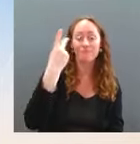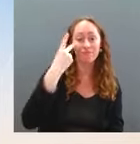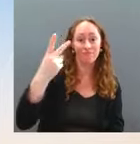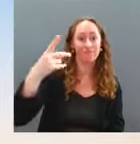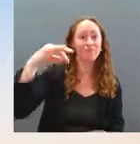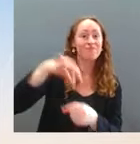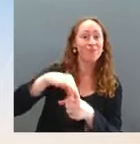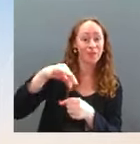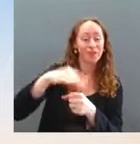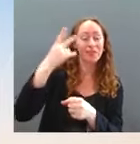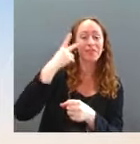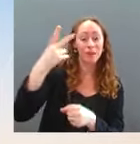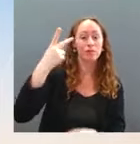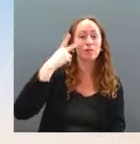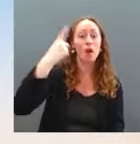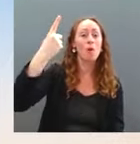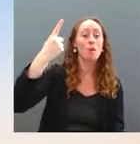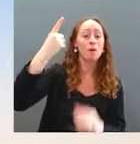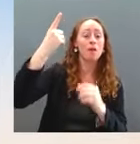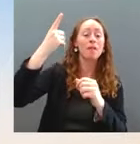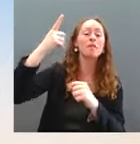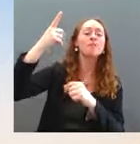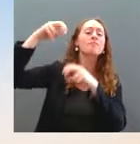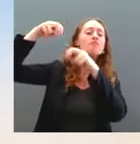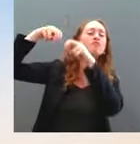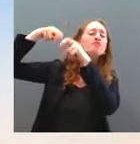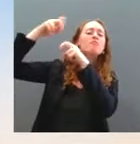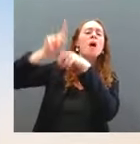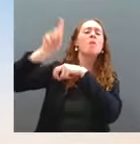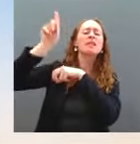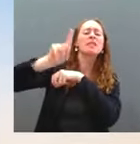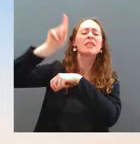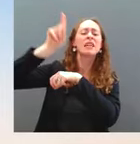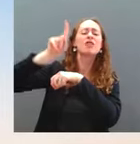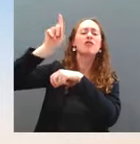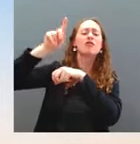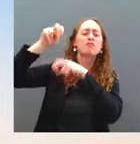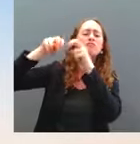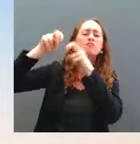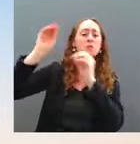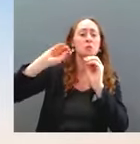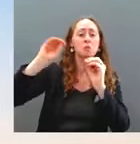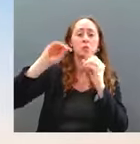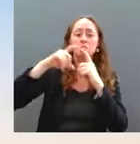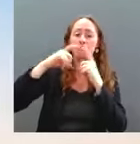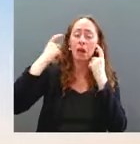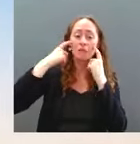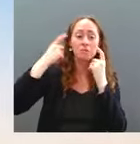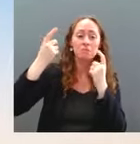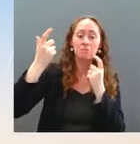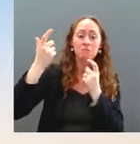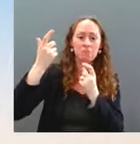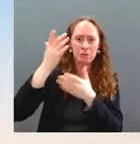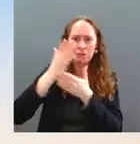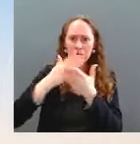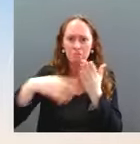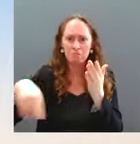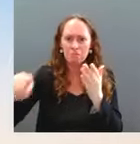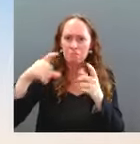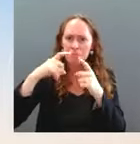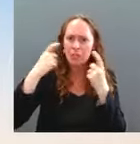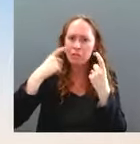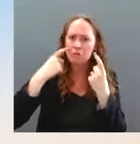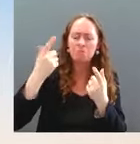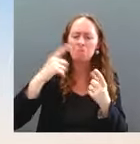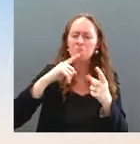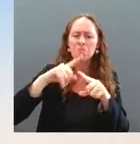course, she has been wearing a mask otherwise. But beyond that, I haven't done any further analysis. And then one more question sort of on